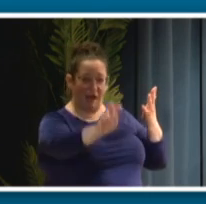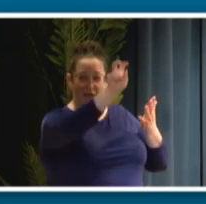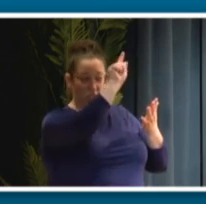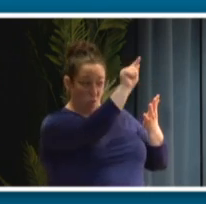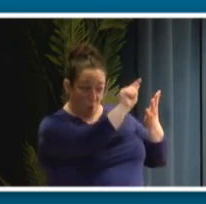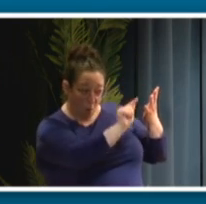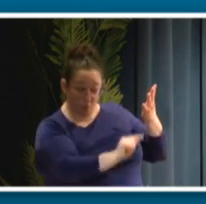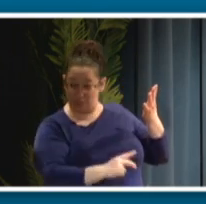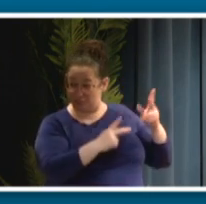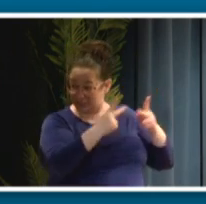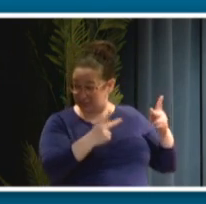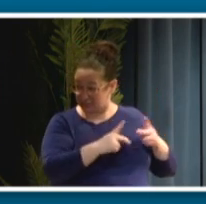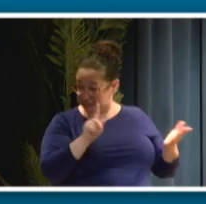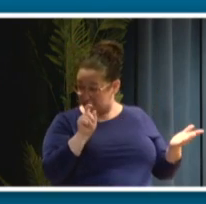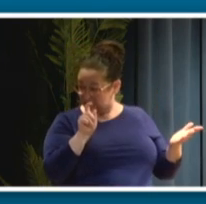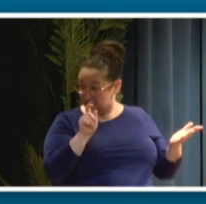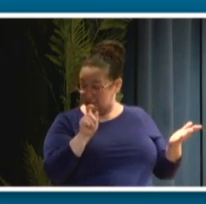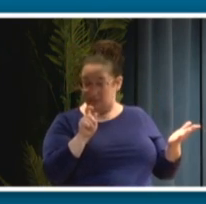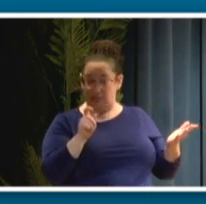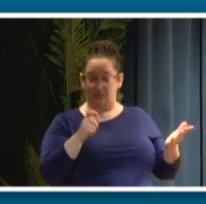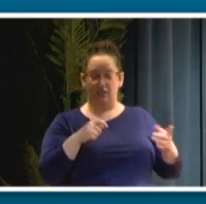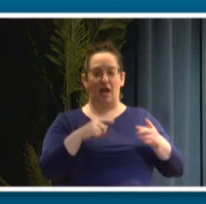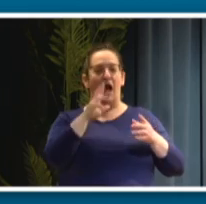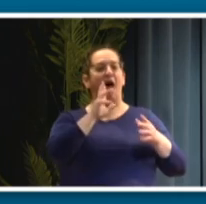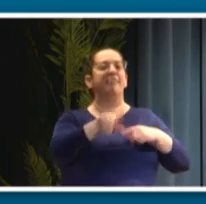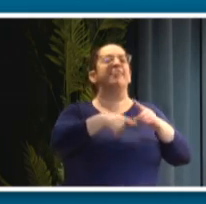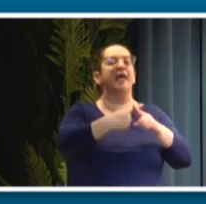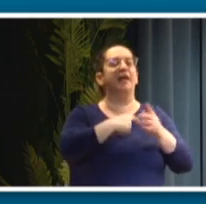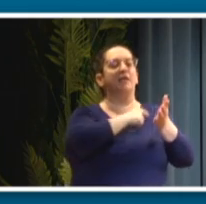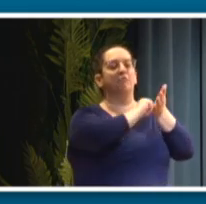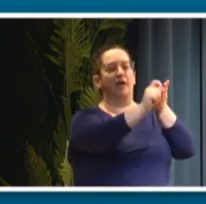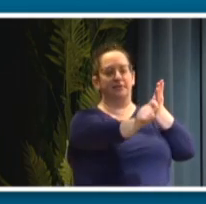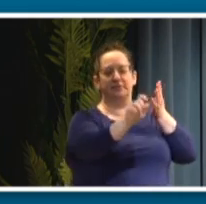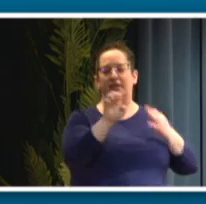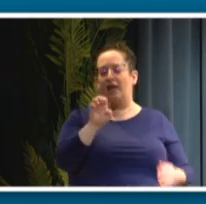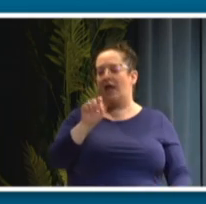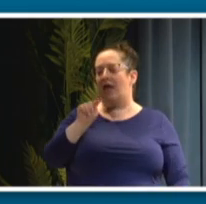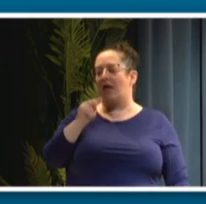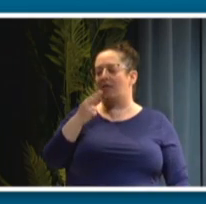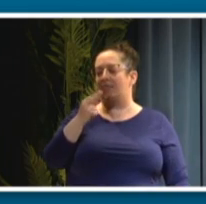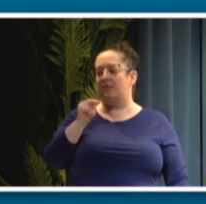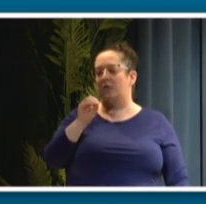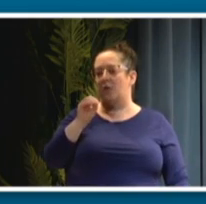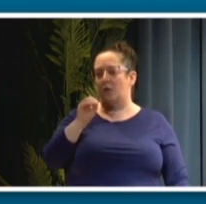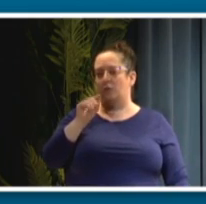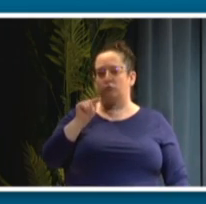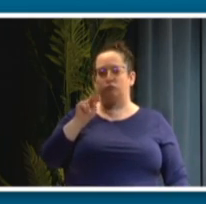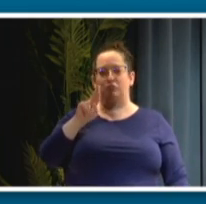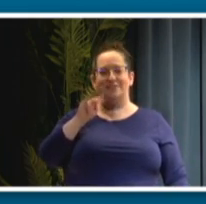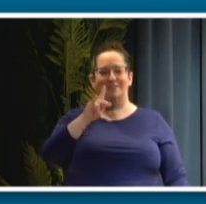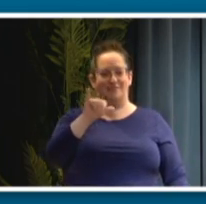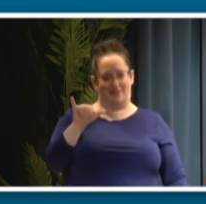day of class, he writes on the board, ethnocentricity. Right. And we're like, do you know what this means? No, we don't know what it means, right?